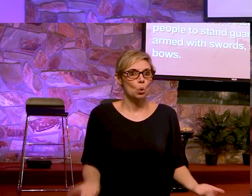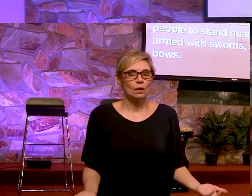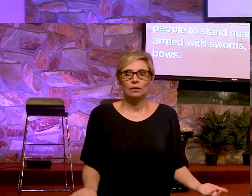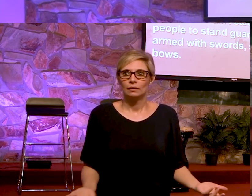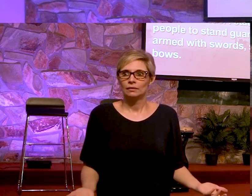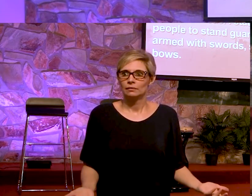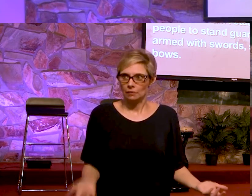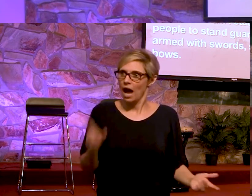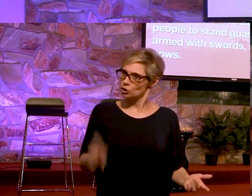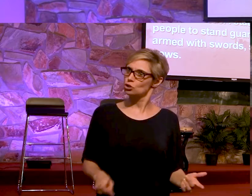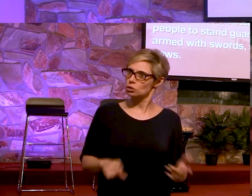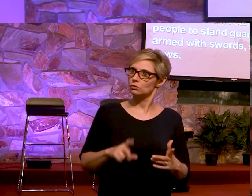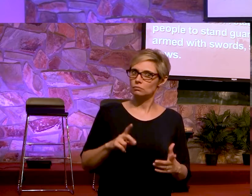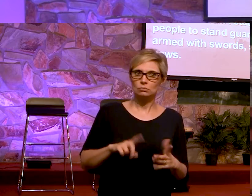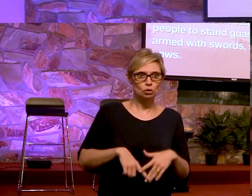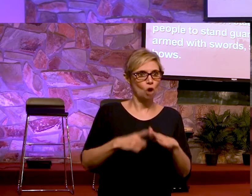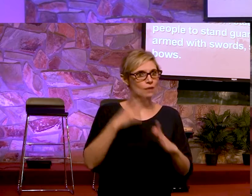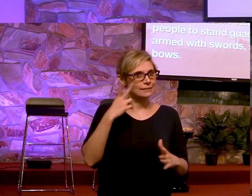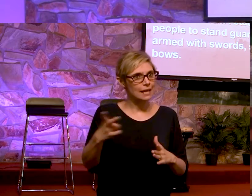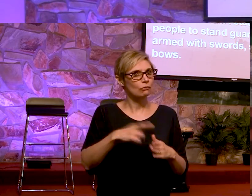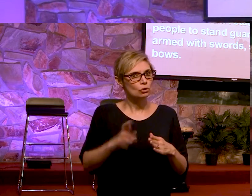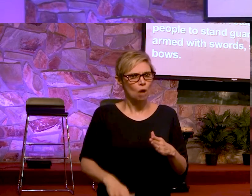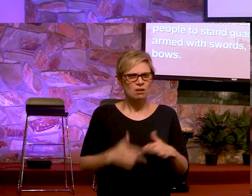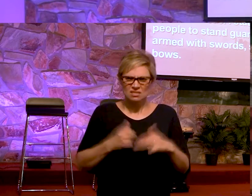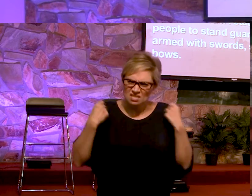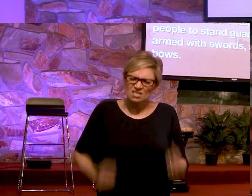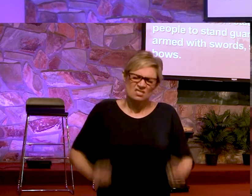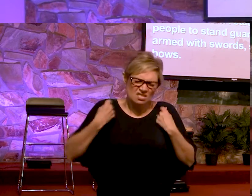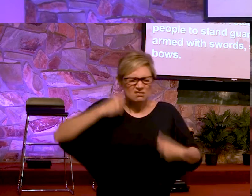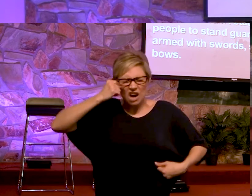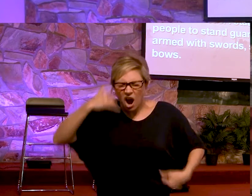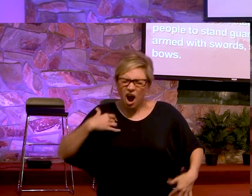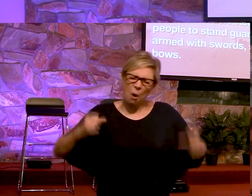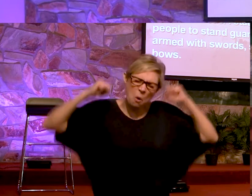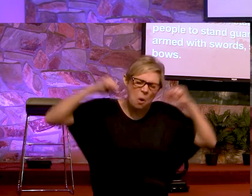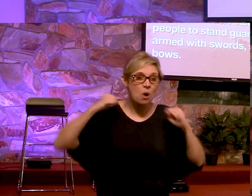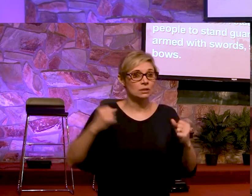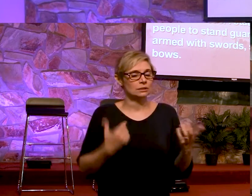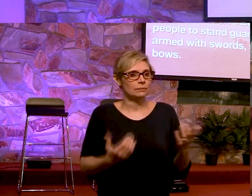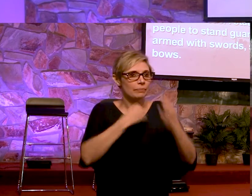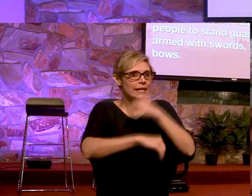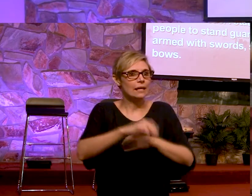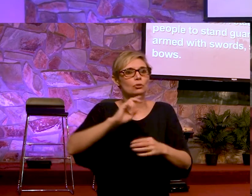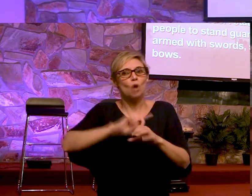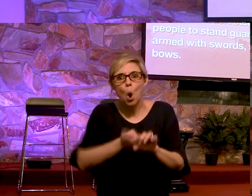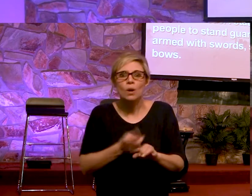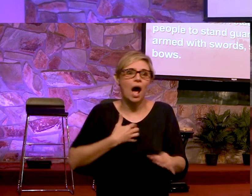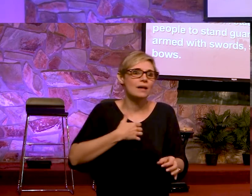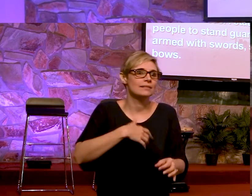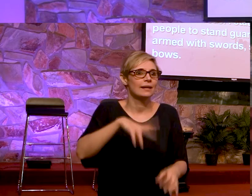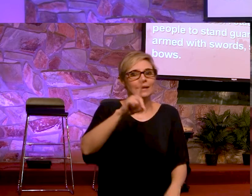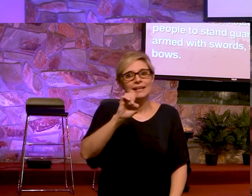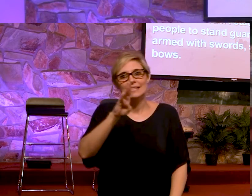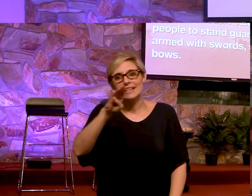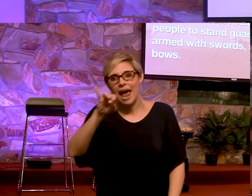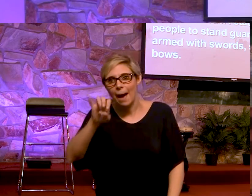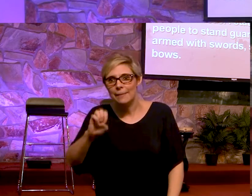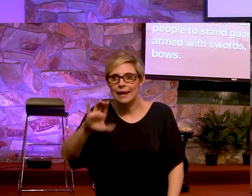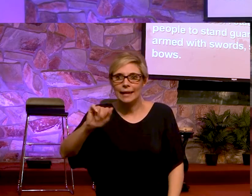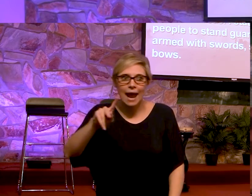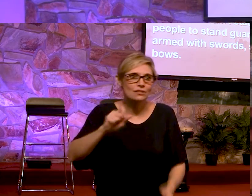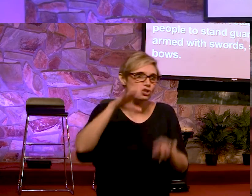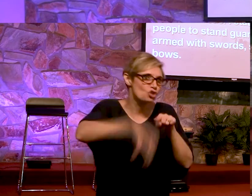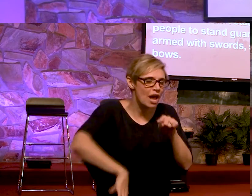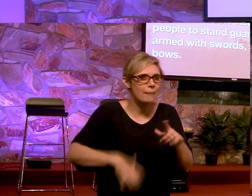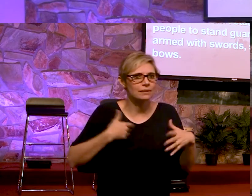now I should start seeing results. And so I would work out hard and then go home and eat a bunch of donuts and Debbie cakes and chips and all